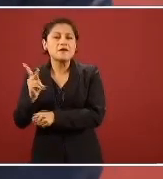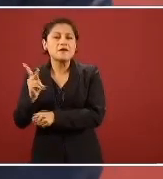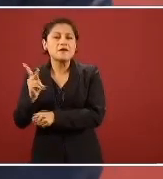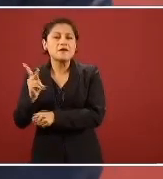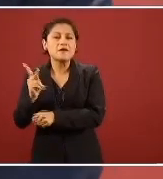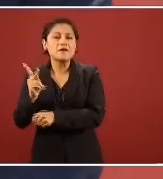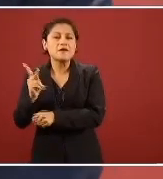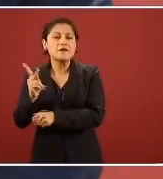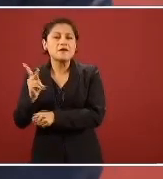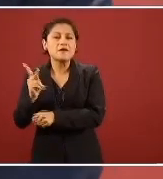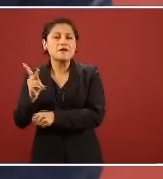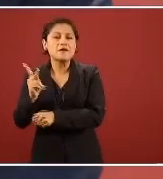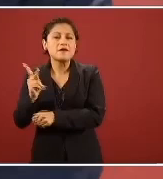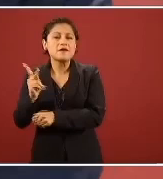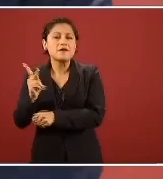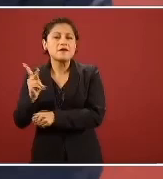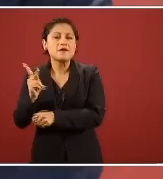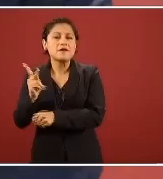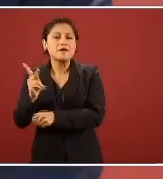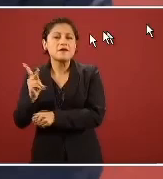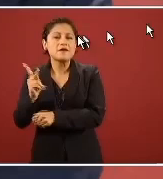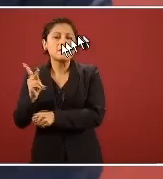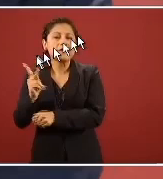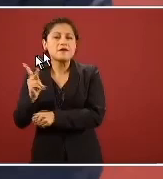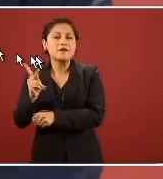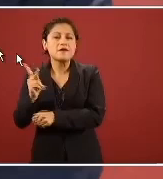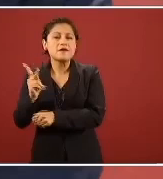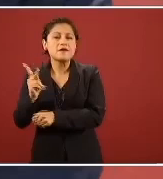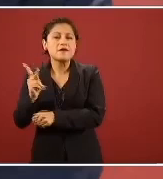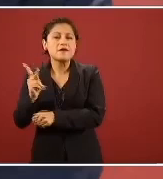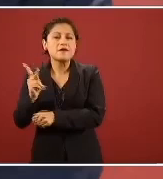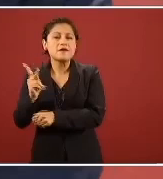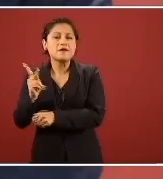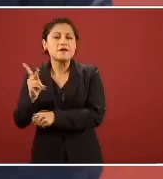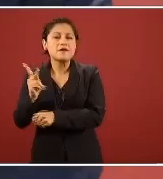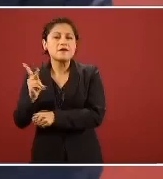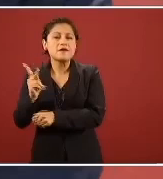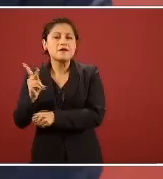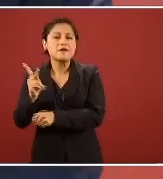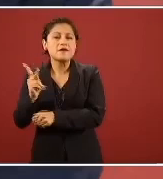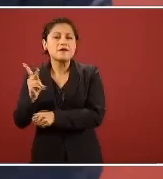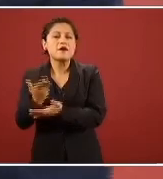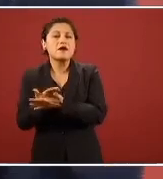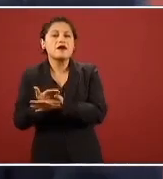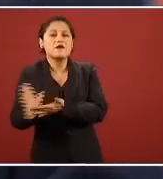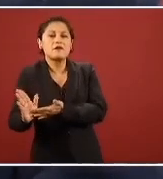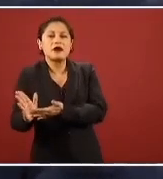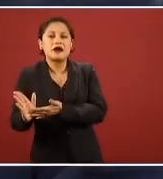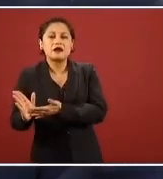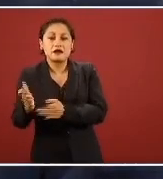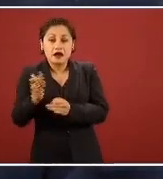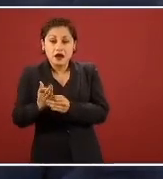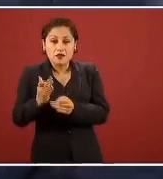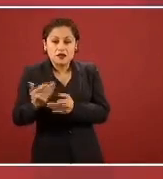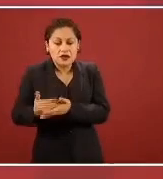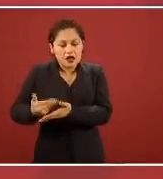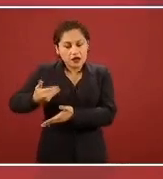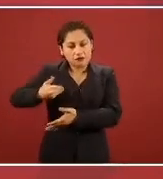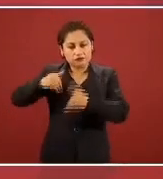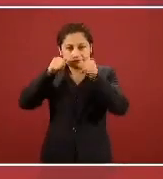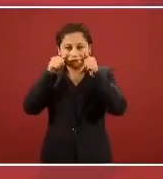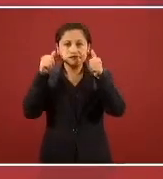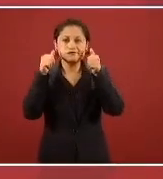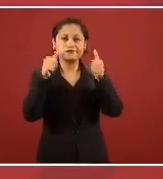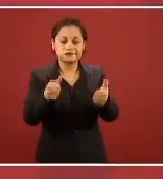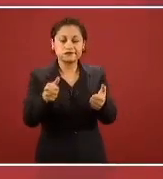It's not just a matter of punishing, but it's also a matter of preventing. Impunidad, en donde se